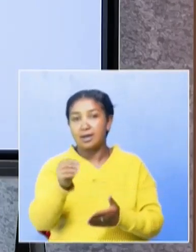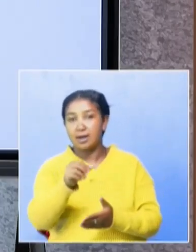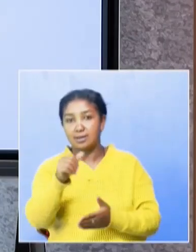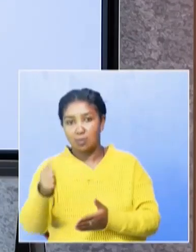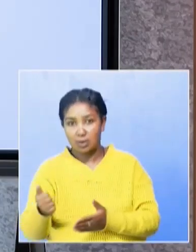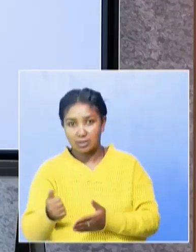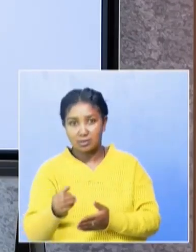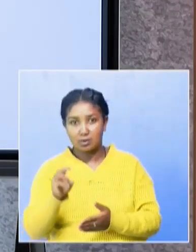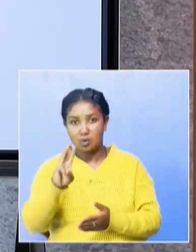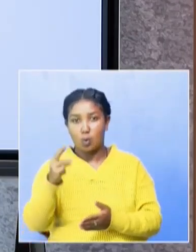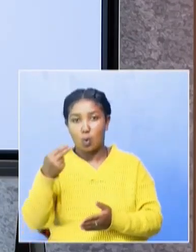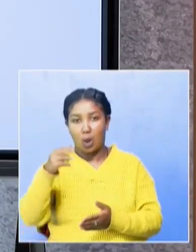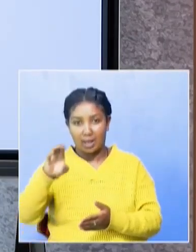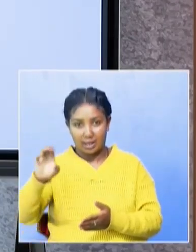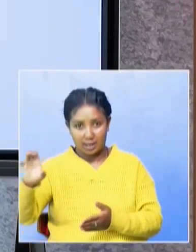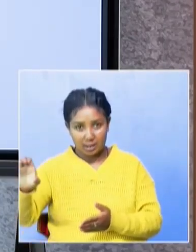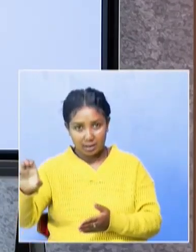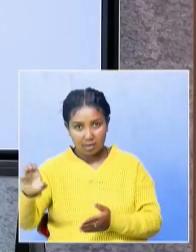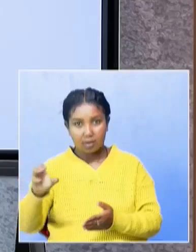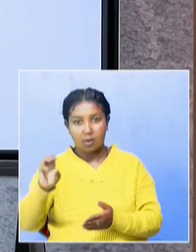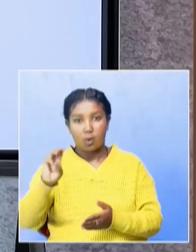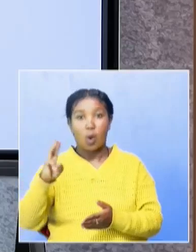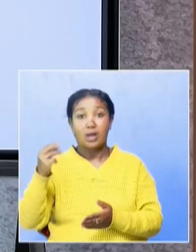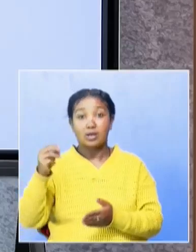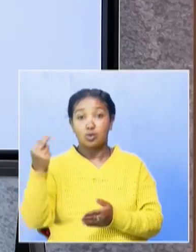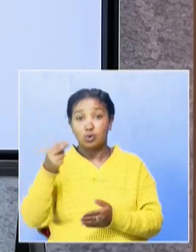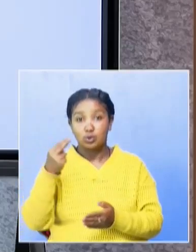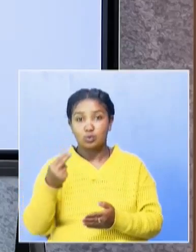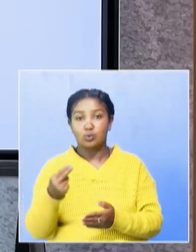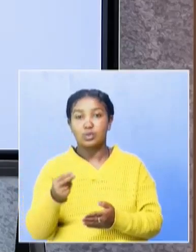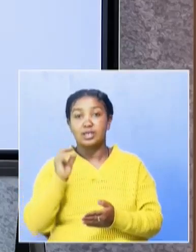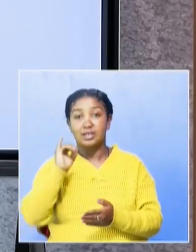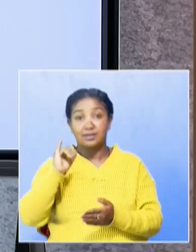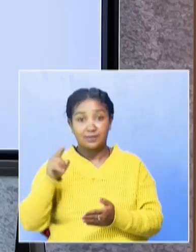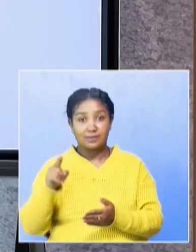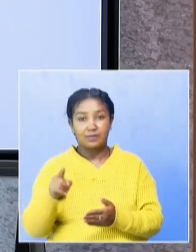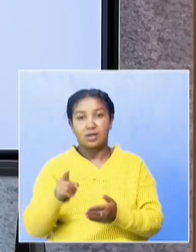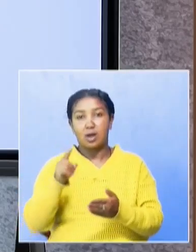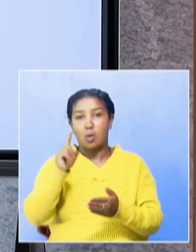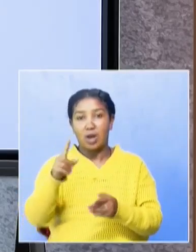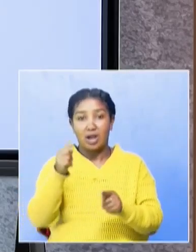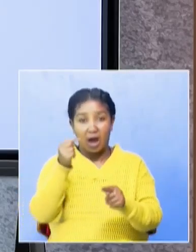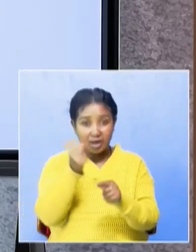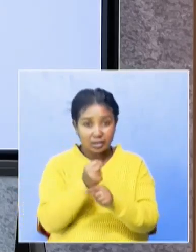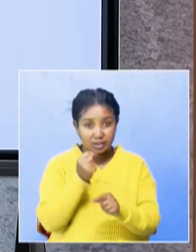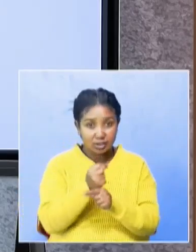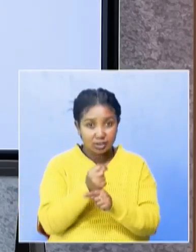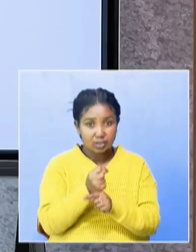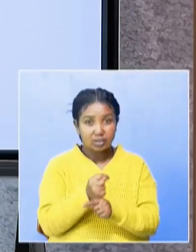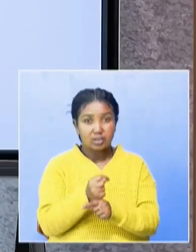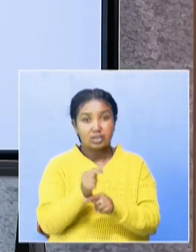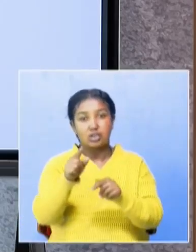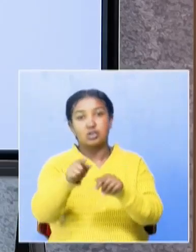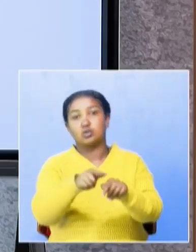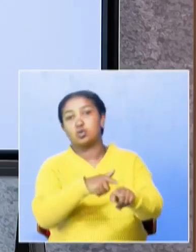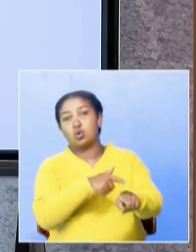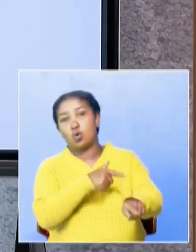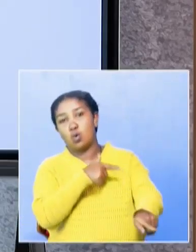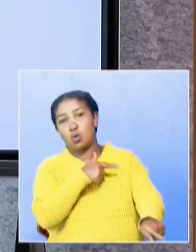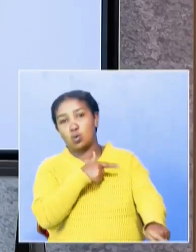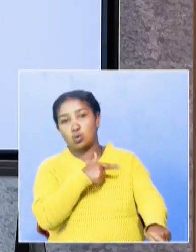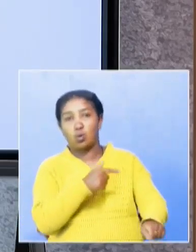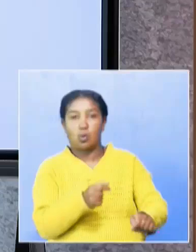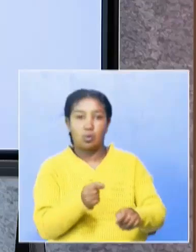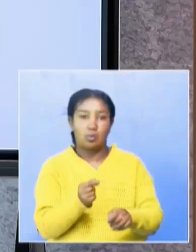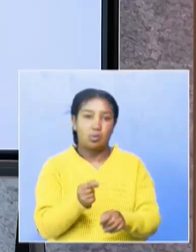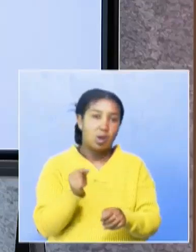another one is while. While can be used if one action interrupted